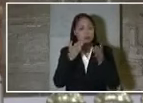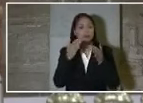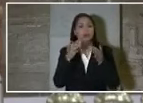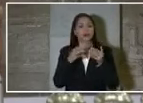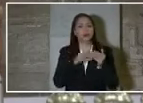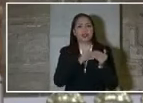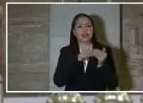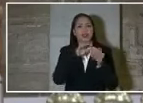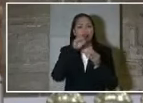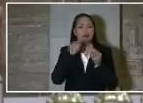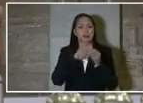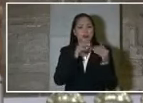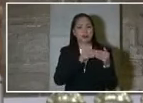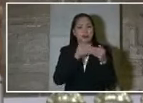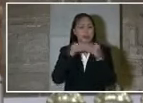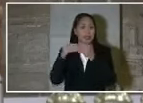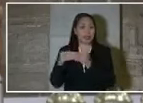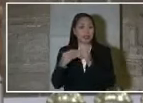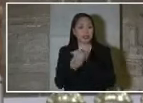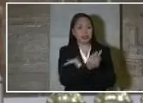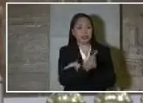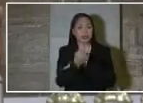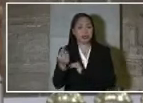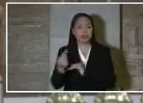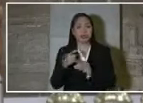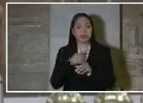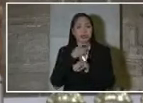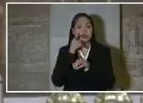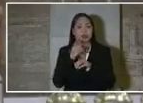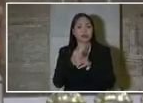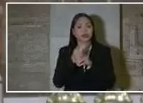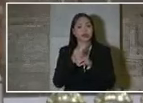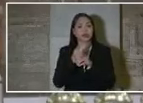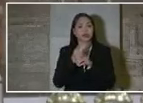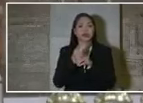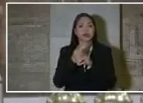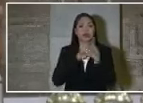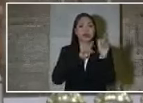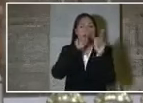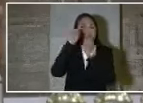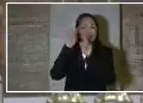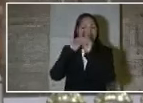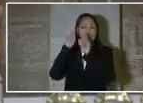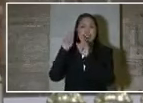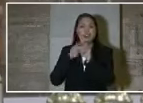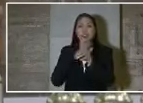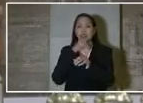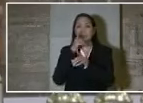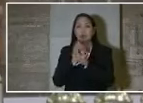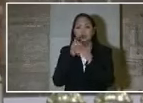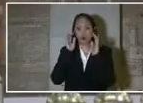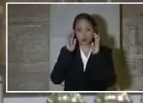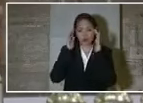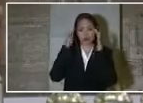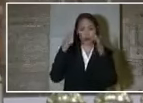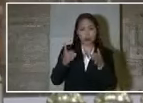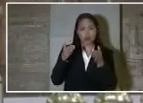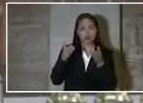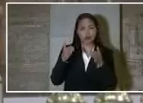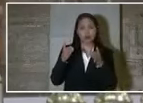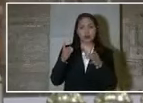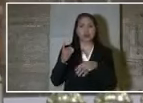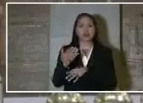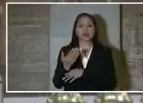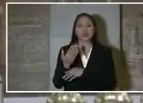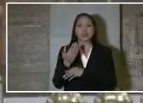one another to the true star, the true center of attention,